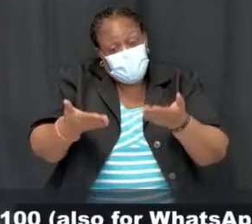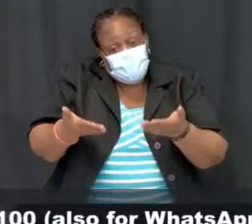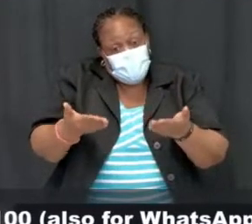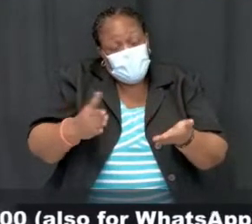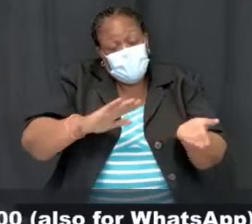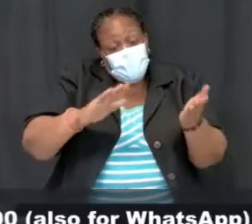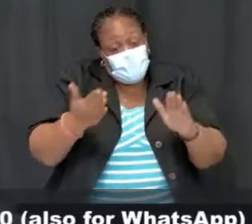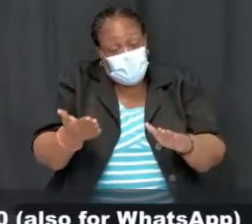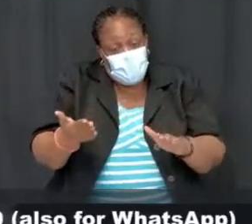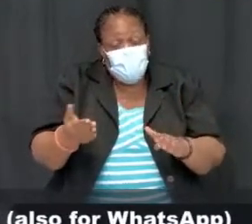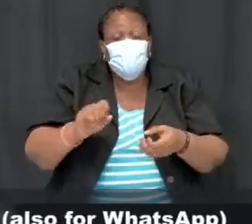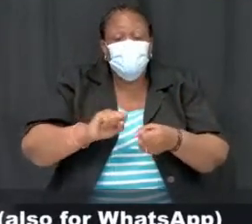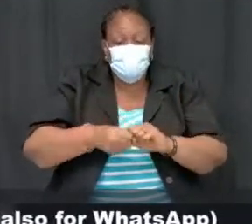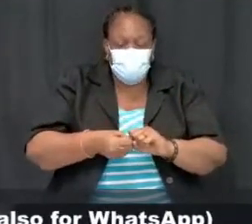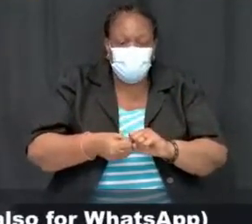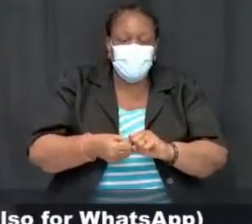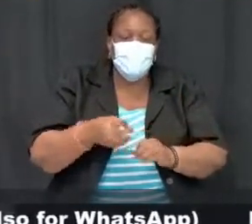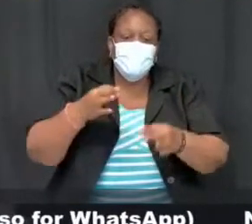and get vaccinated.